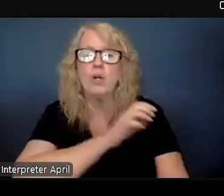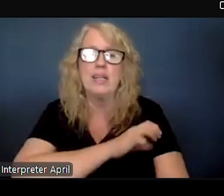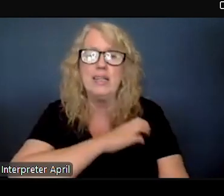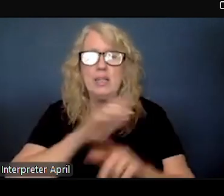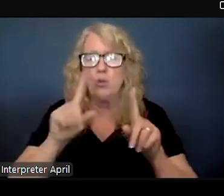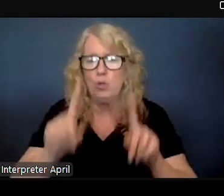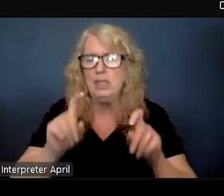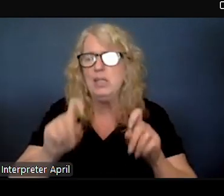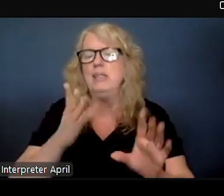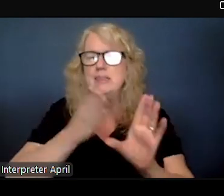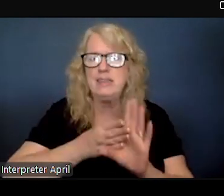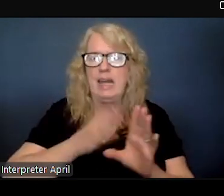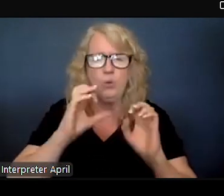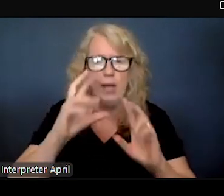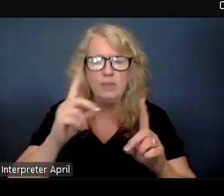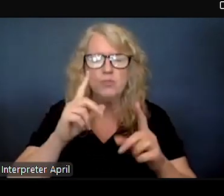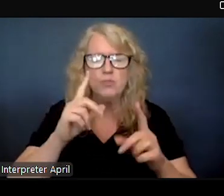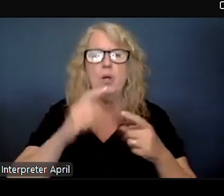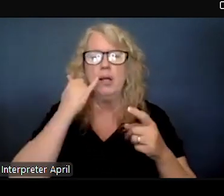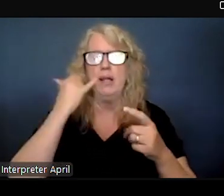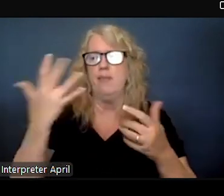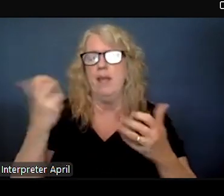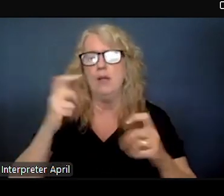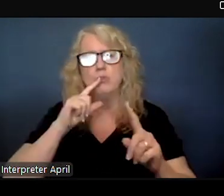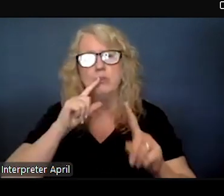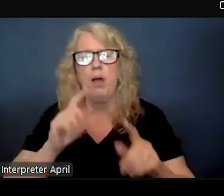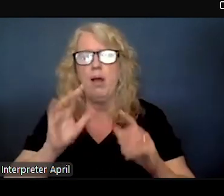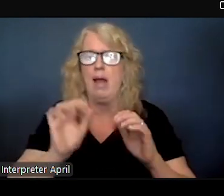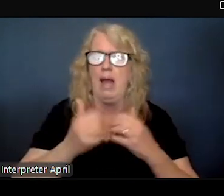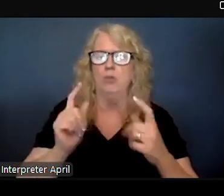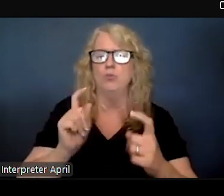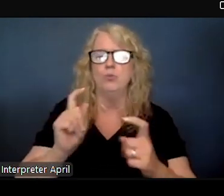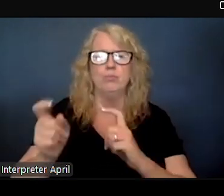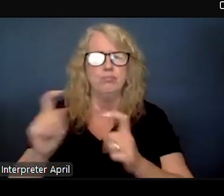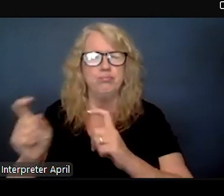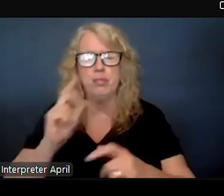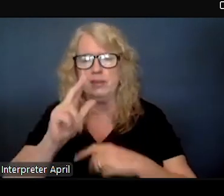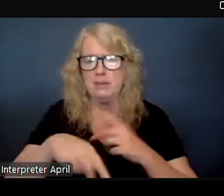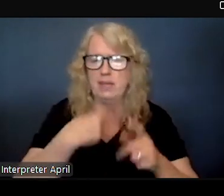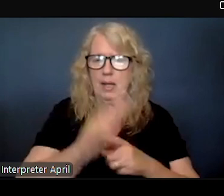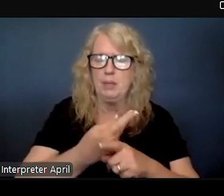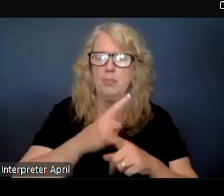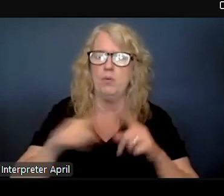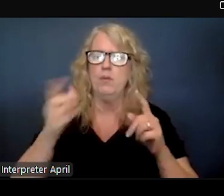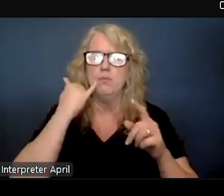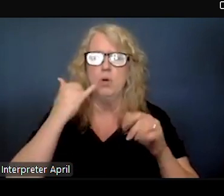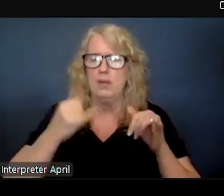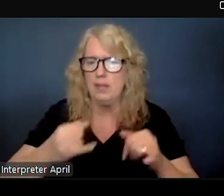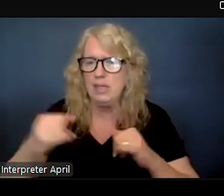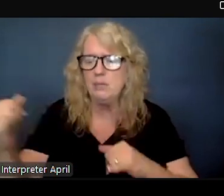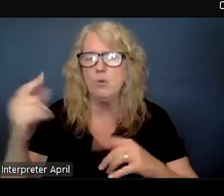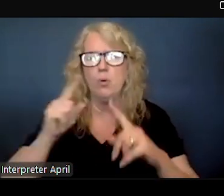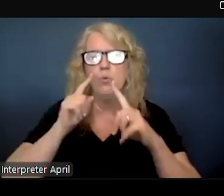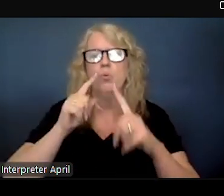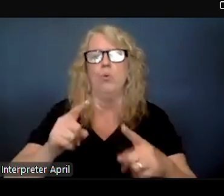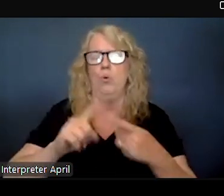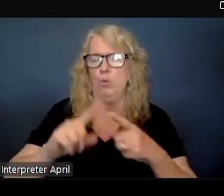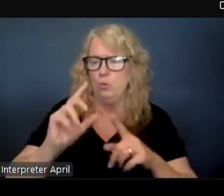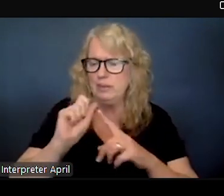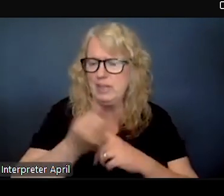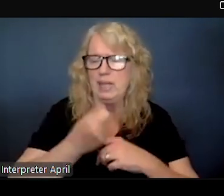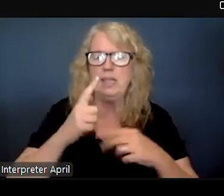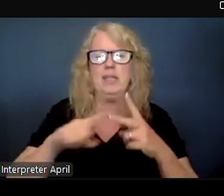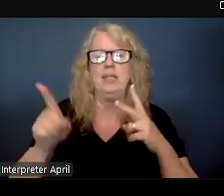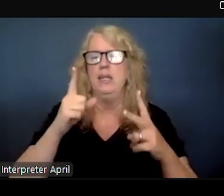around psychoeducation, empathic responses, how to tailor different types of interventions to the individual, goal setting, accountability,